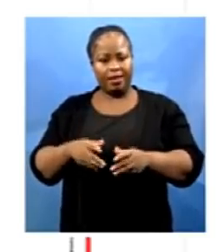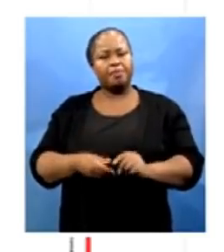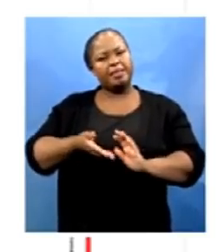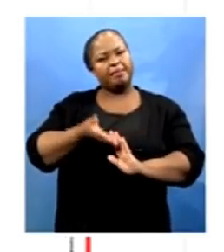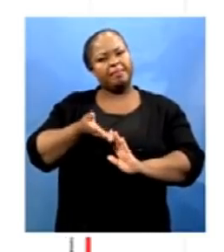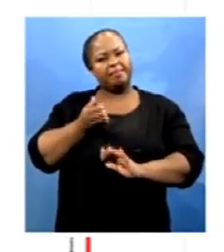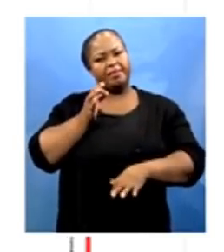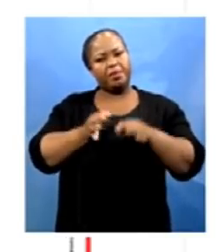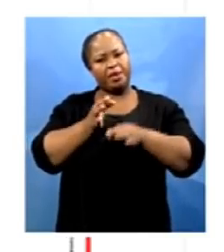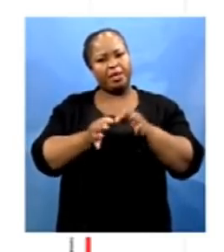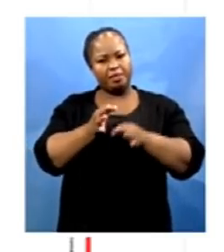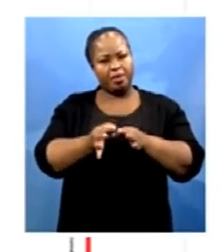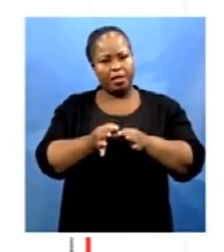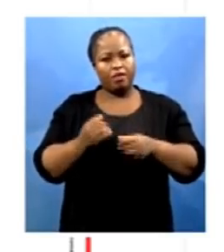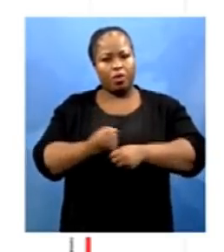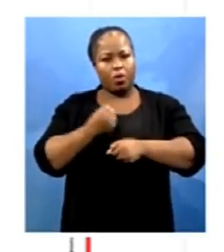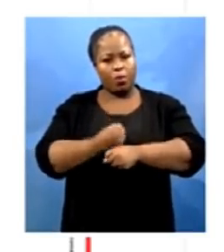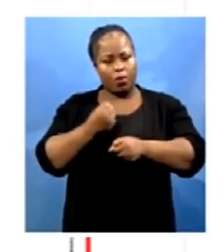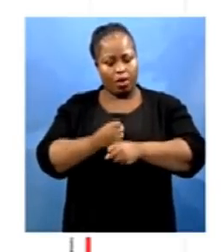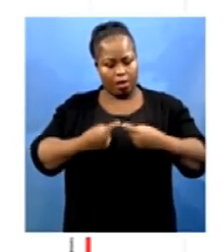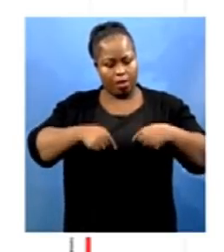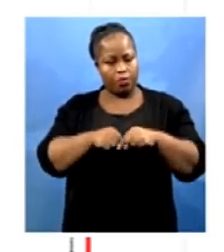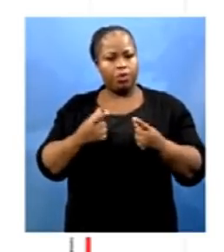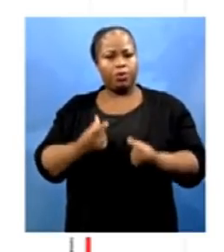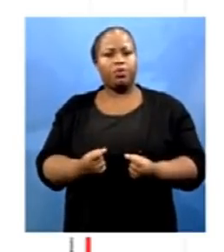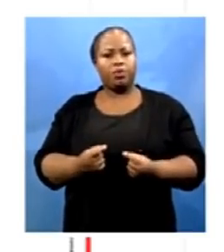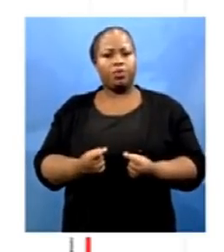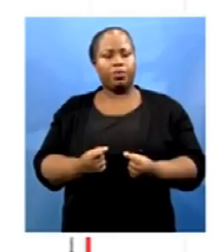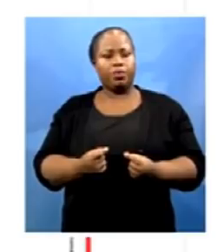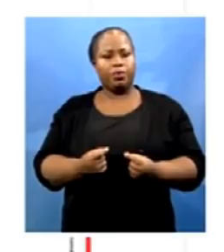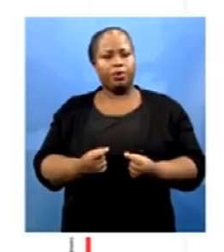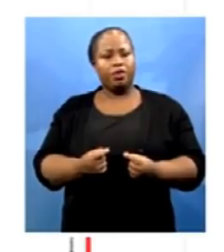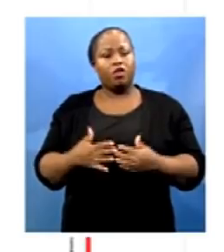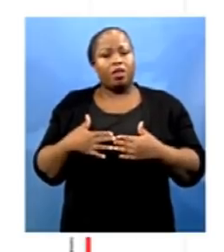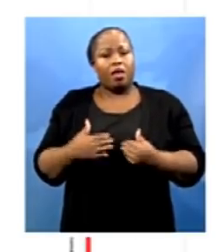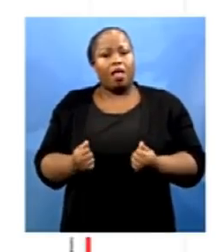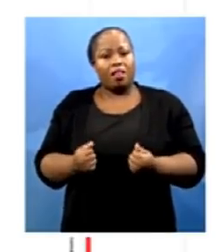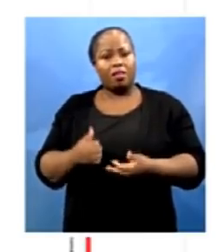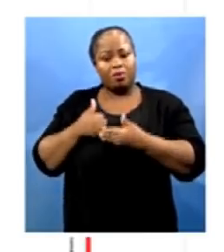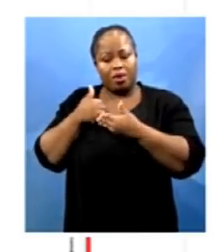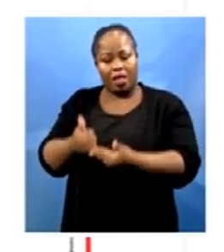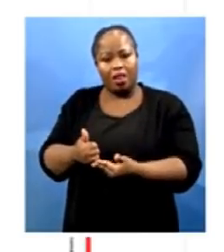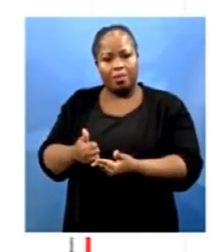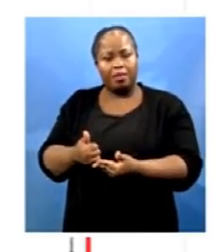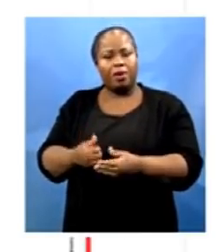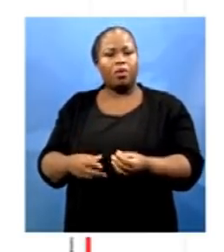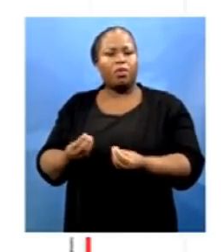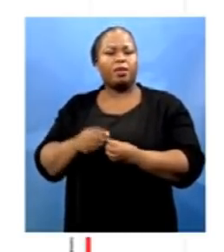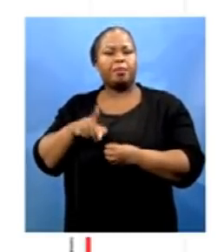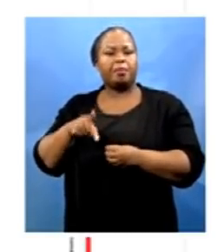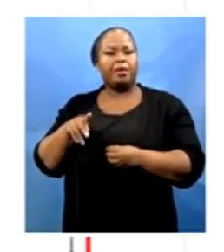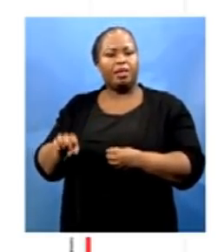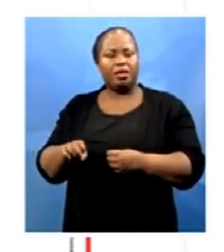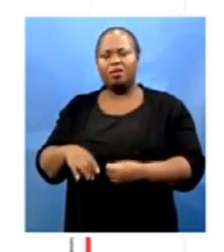Solidarity Fund in relation to the health response. I think, as you're all aware, it's become very clear from the